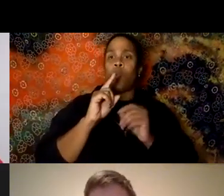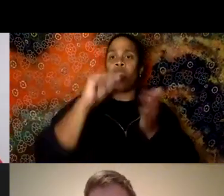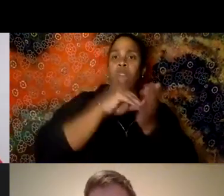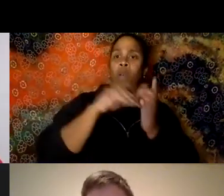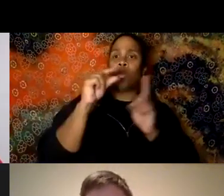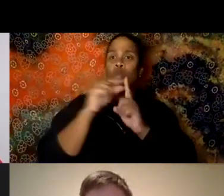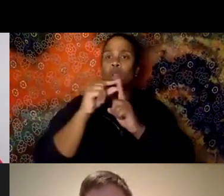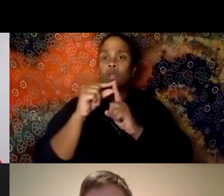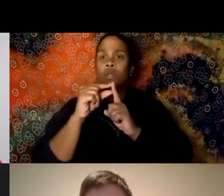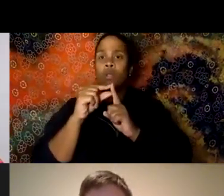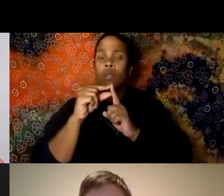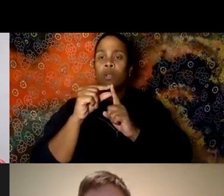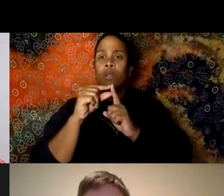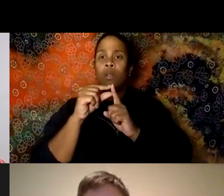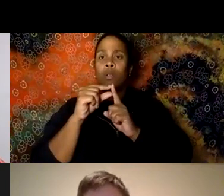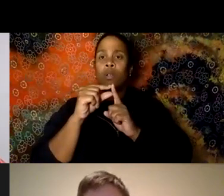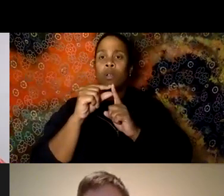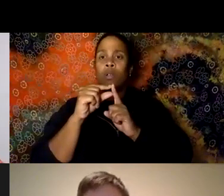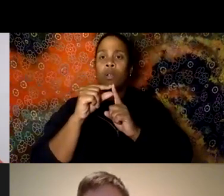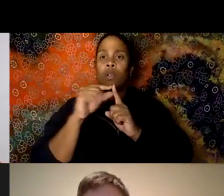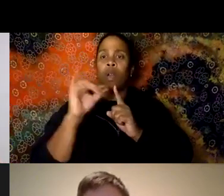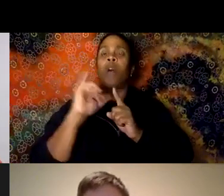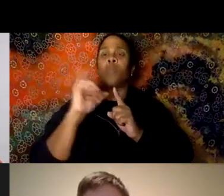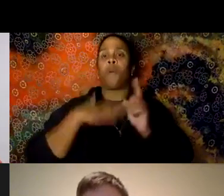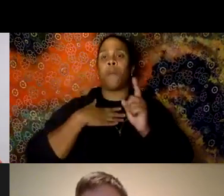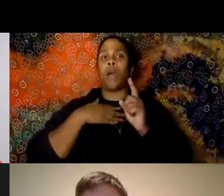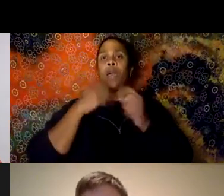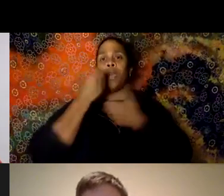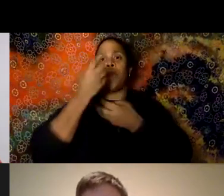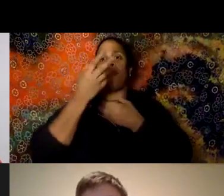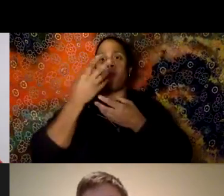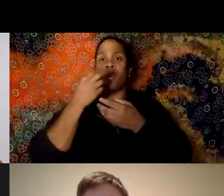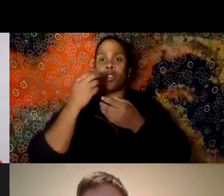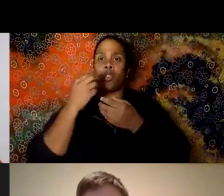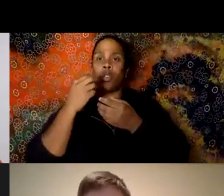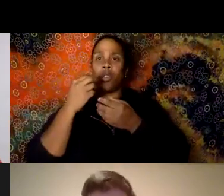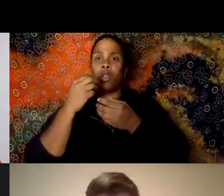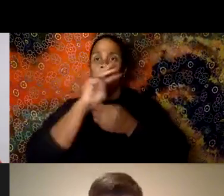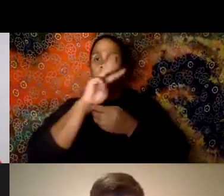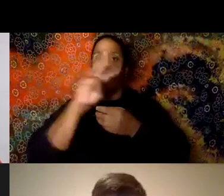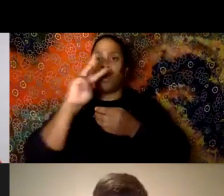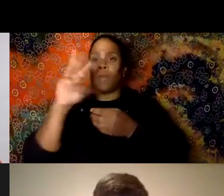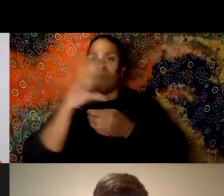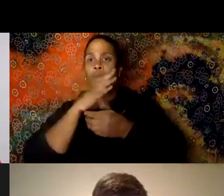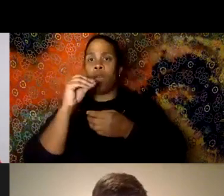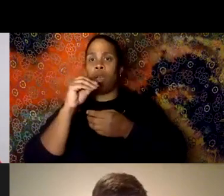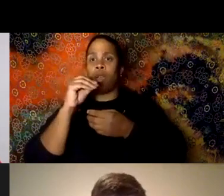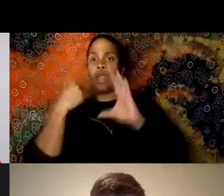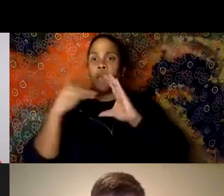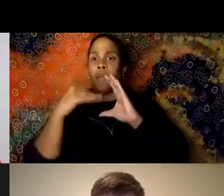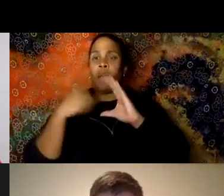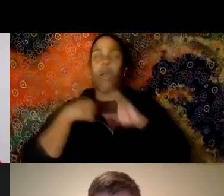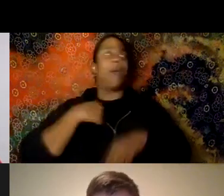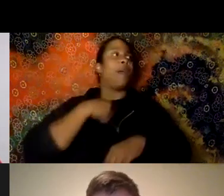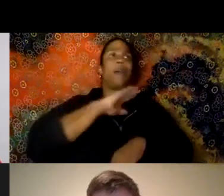that's, I'm at snowmoontarot.com. I'm always at the fairs. I never can explain myself like a normal person in these